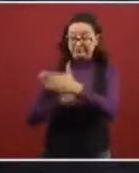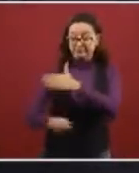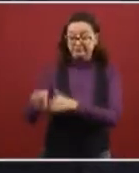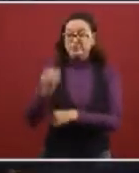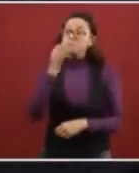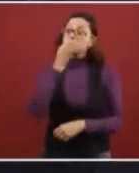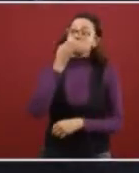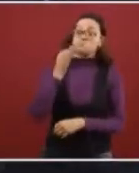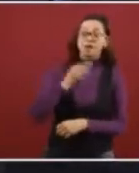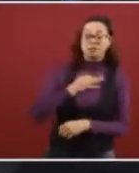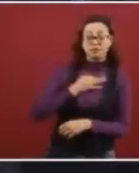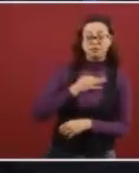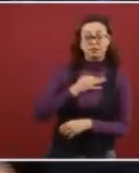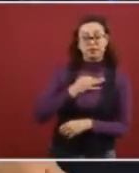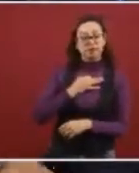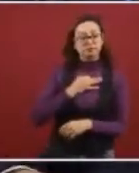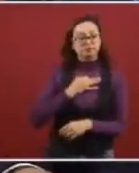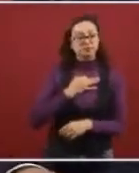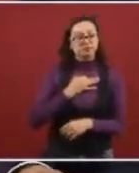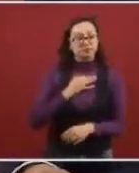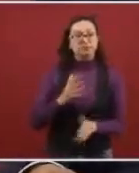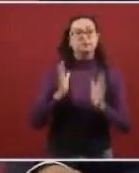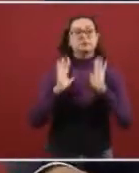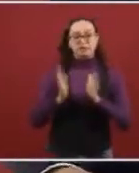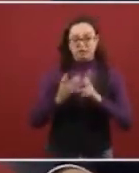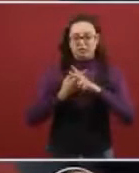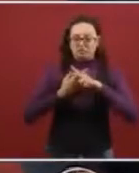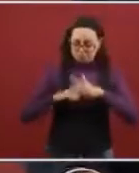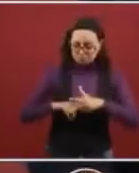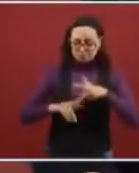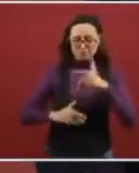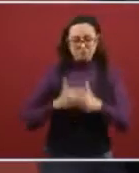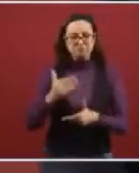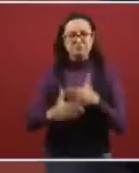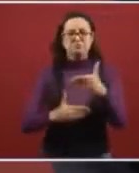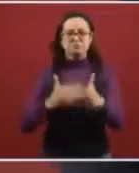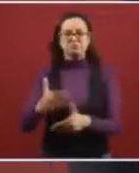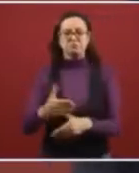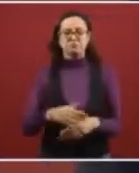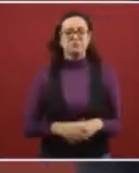and we do it now estamos actuando we are acting y